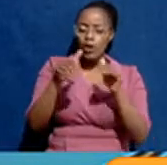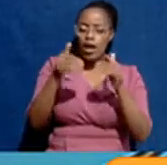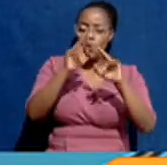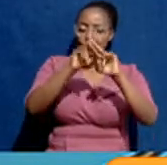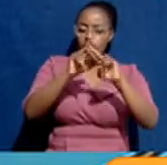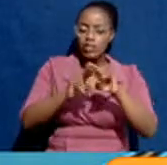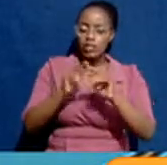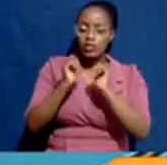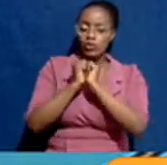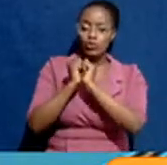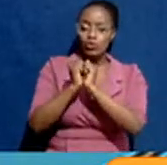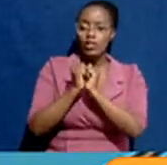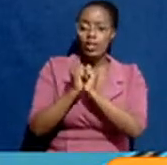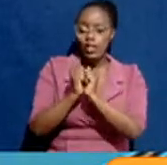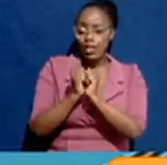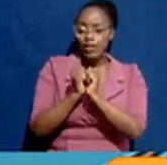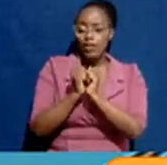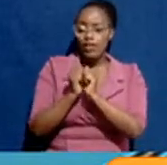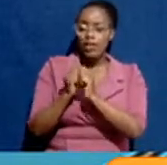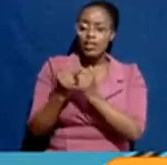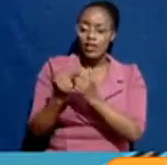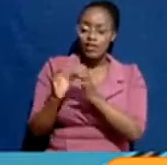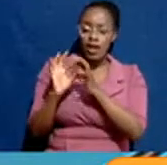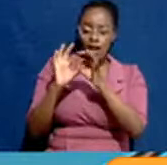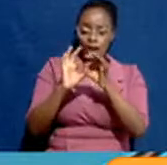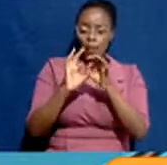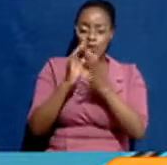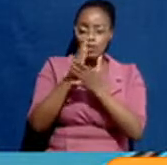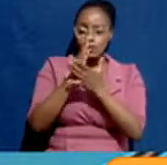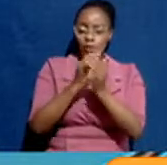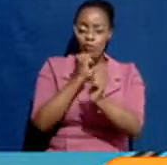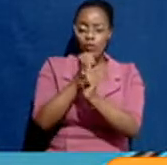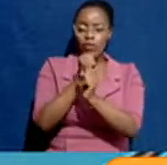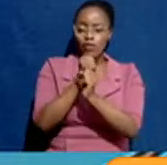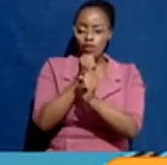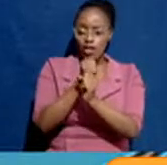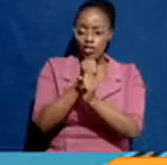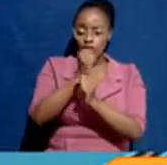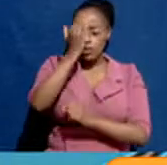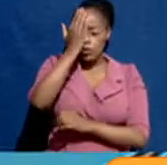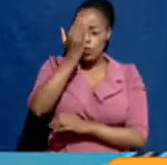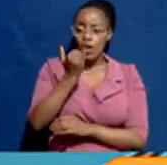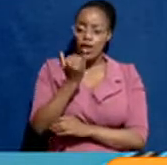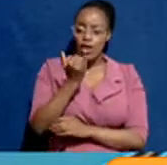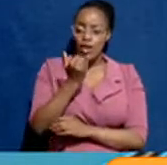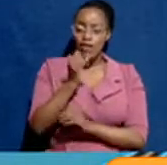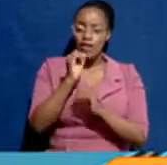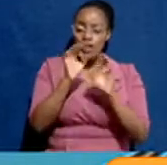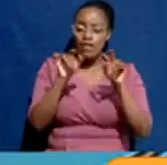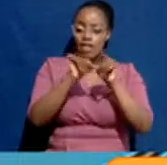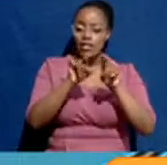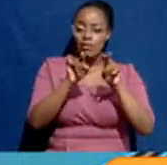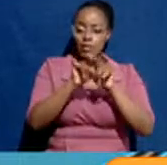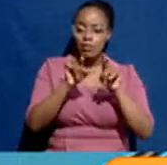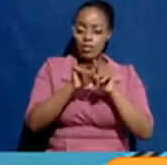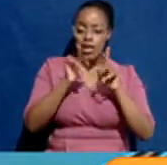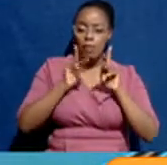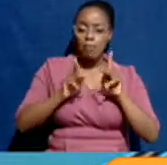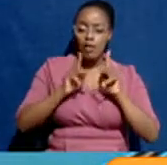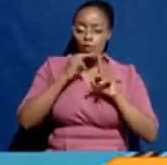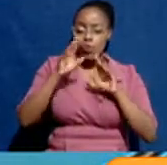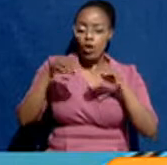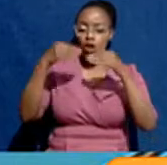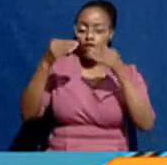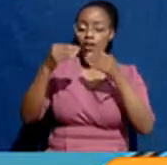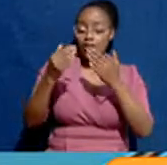down and harmonize some of these functions, because it is the same Wanjiku